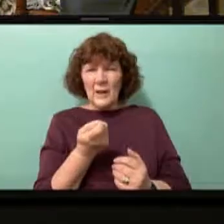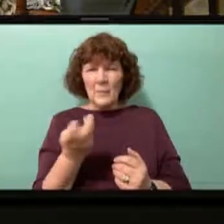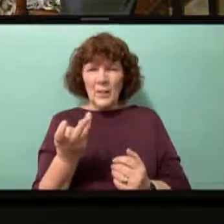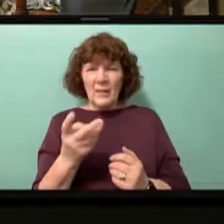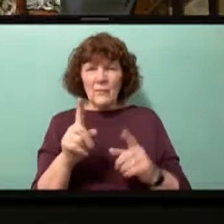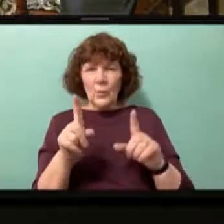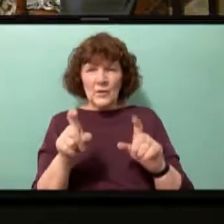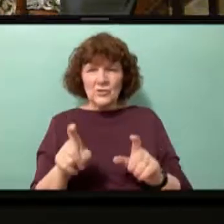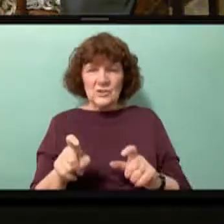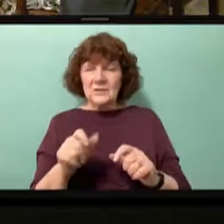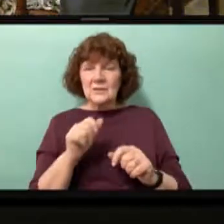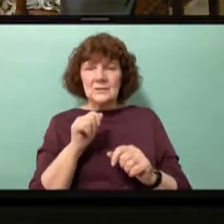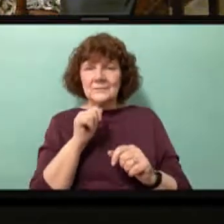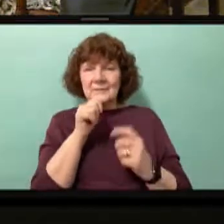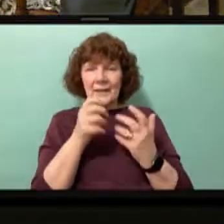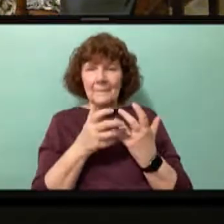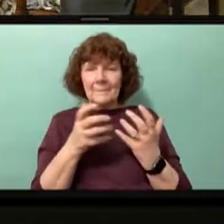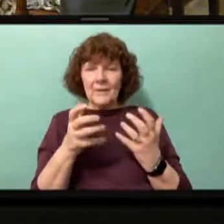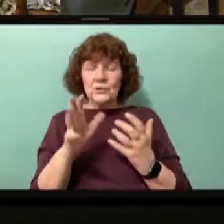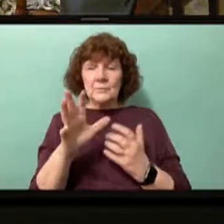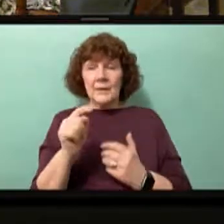not too much here, but I